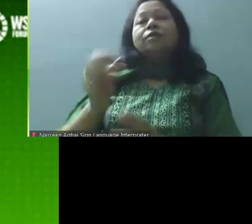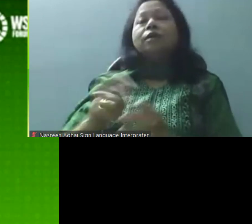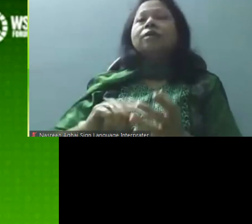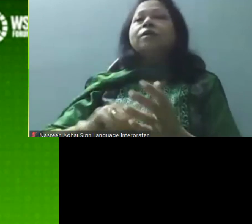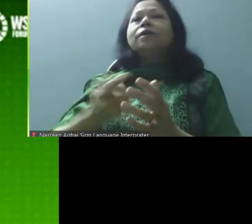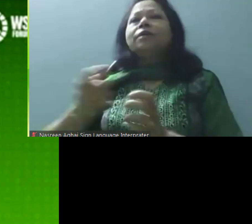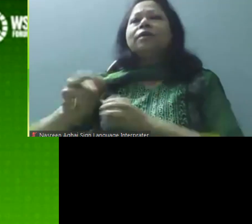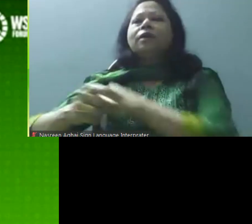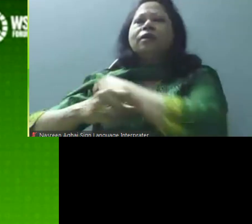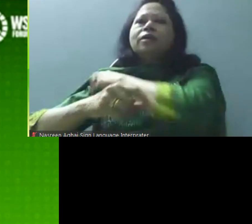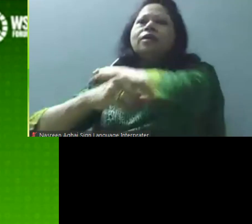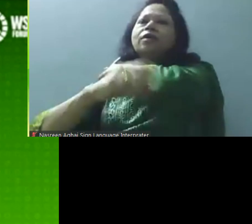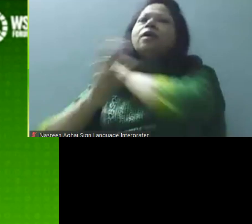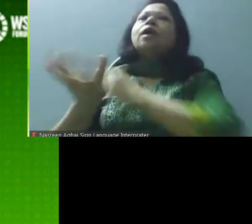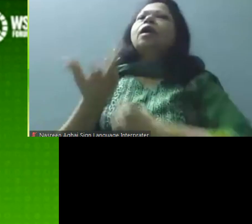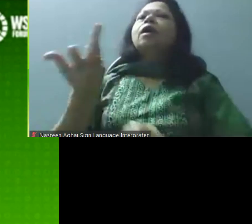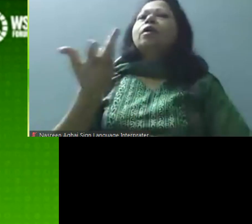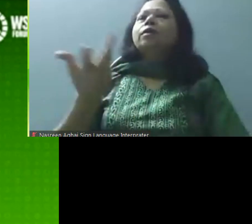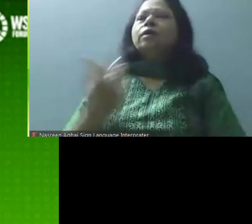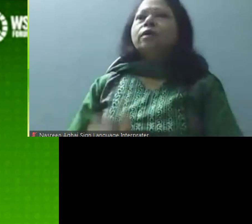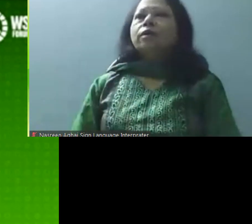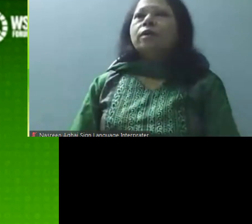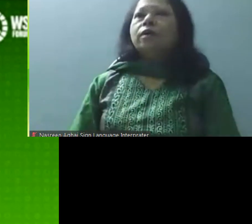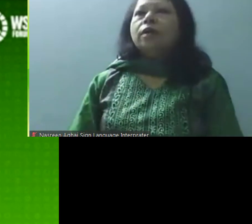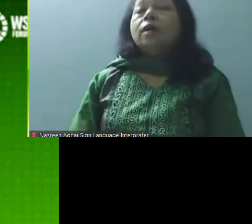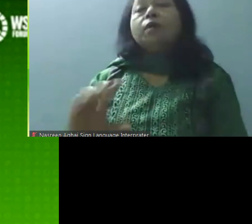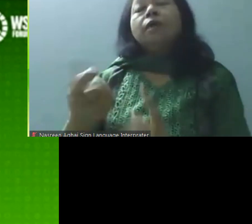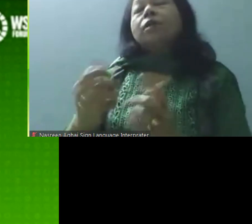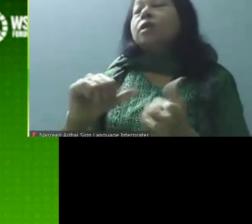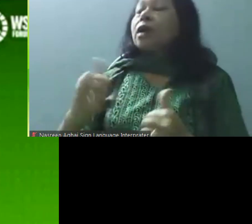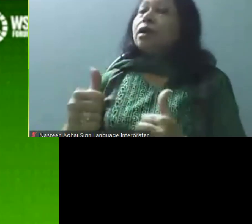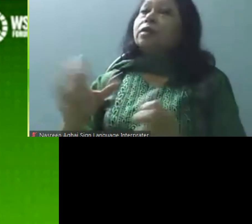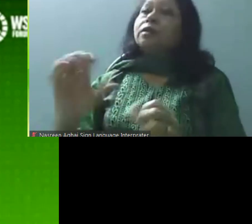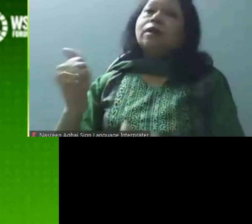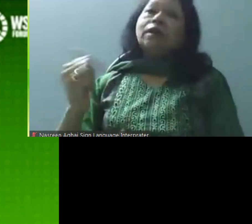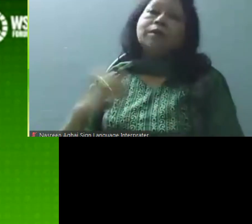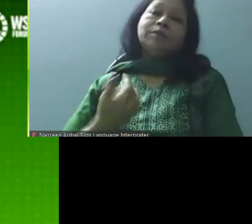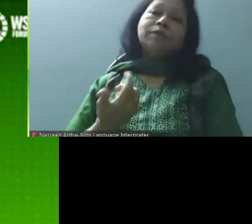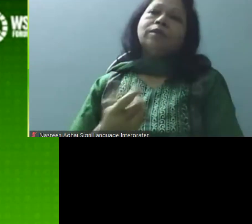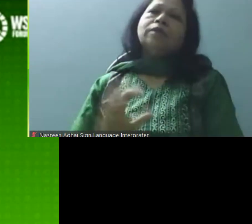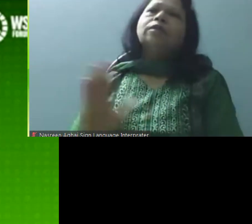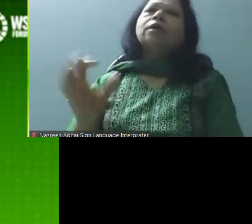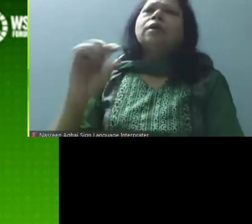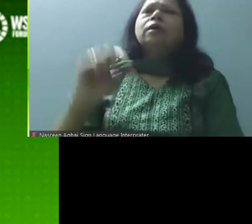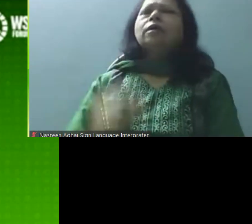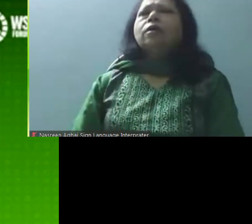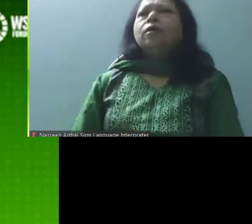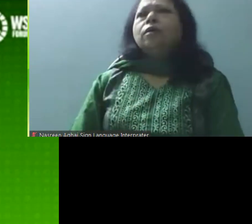and how it can be made more affordable. So I think rather than just